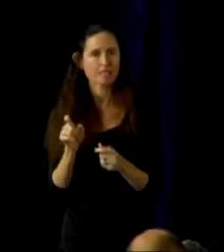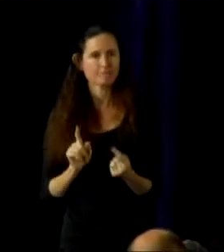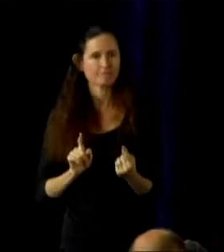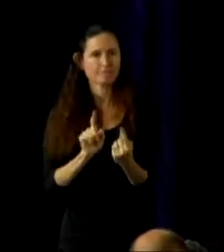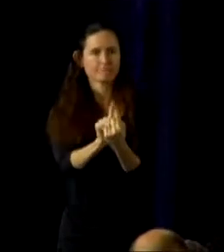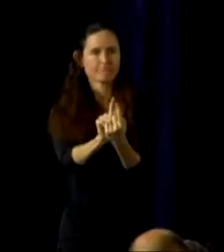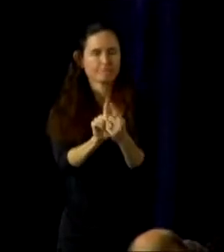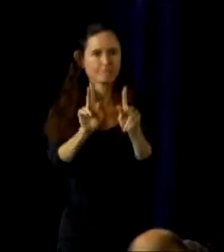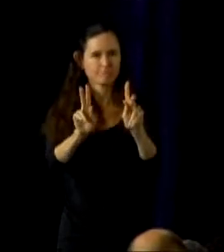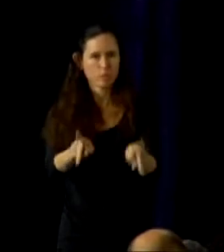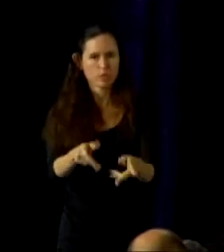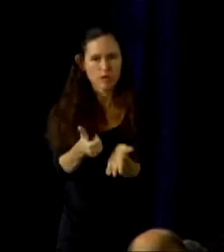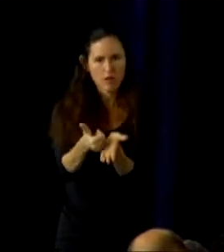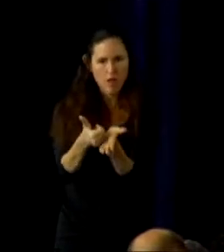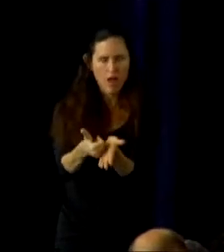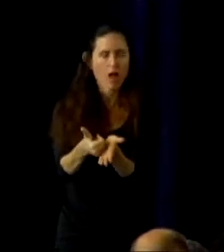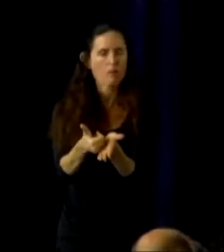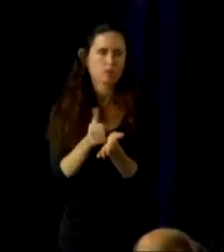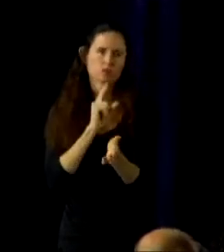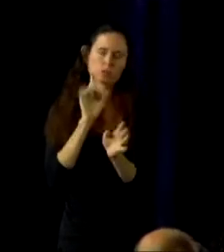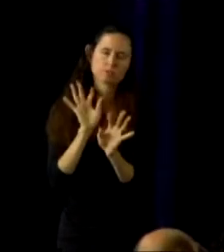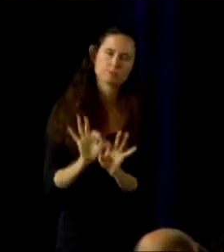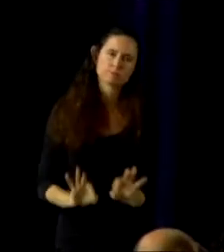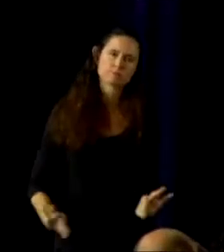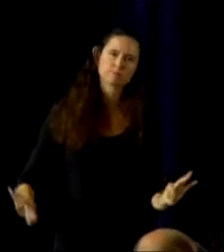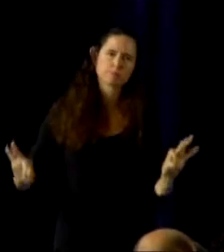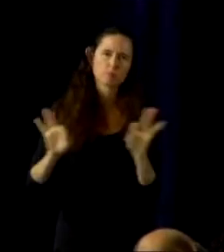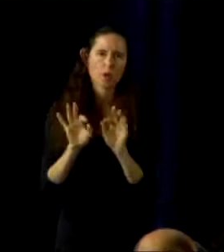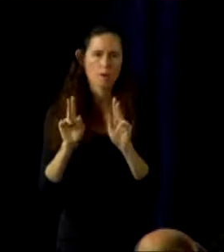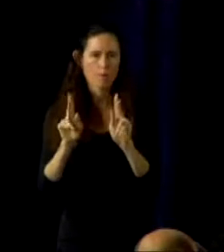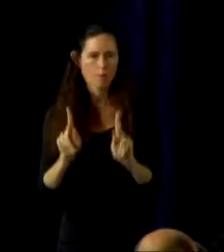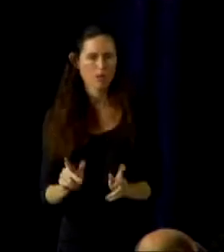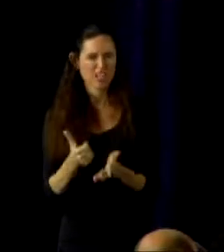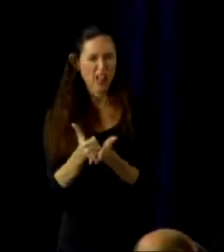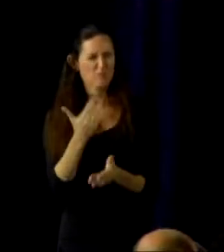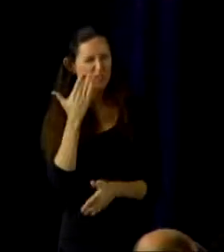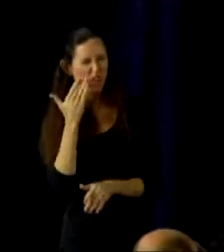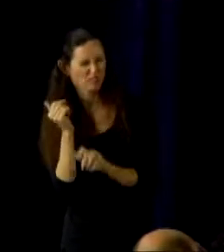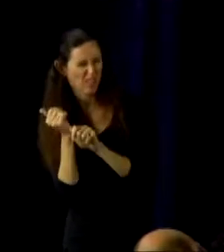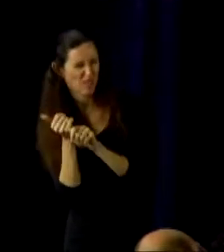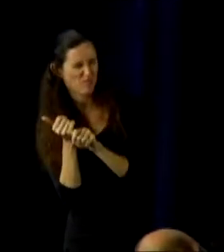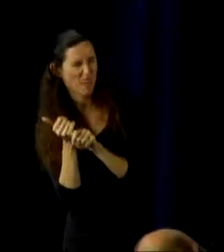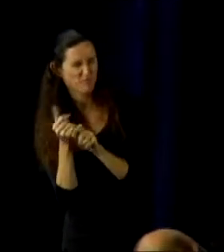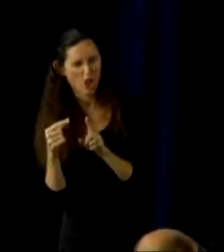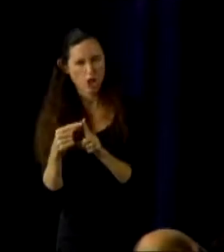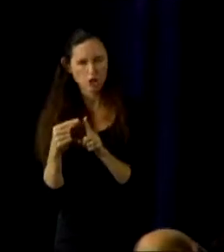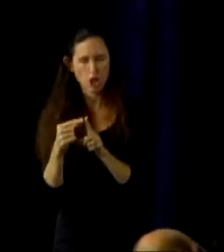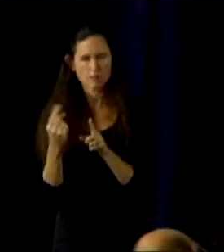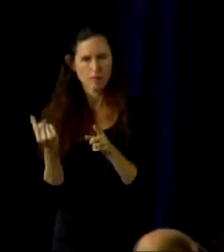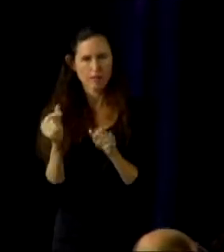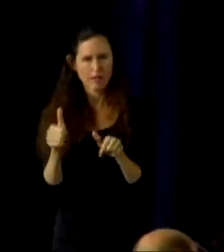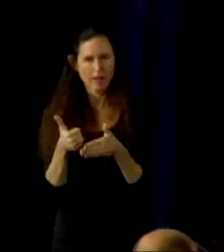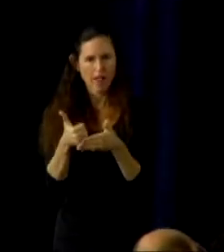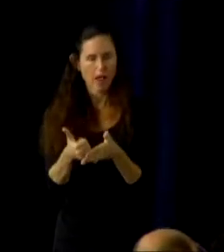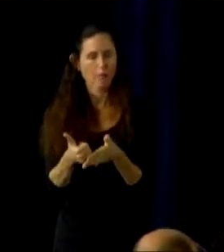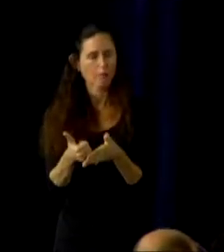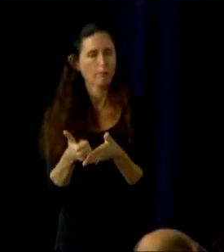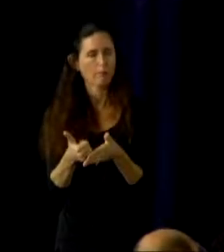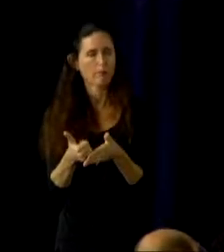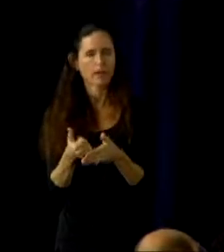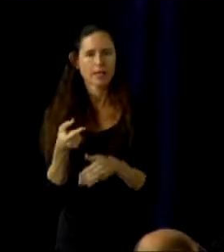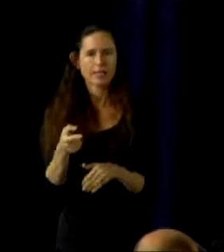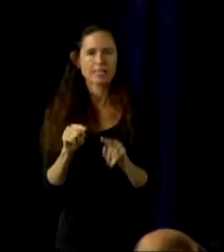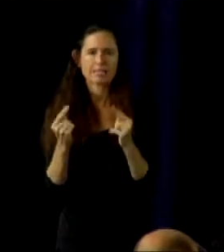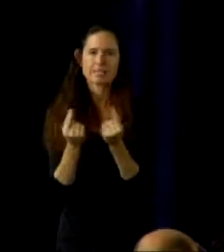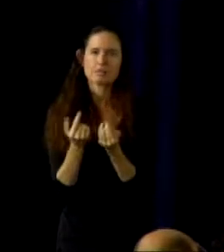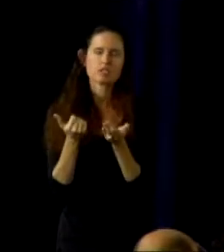player. I called it a utility infield player, if you know the baseball term. Someone you could always turn to, he and his team, just to help